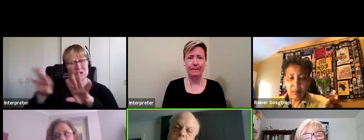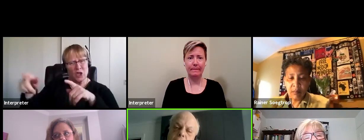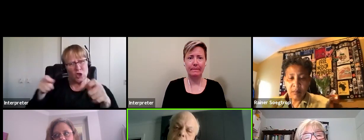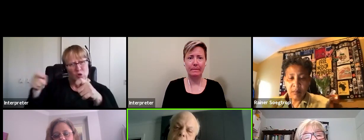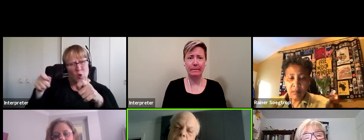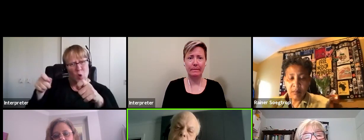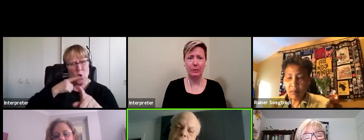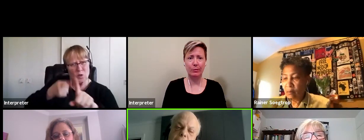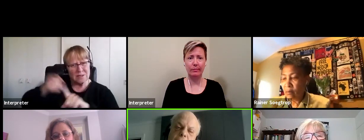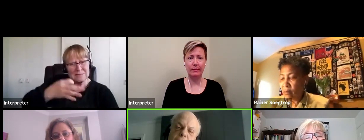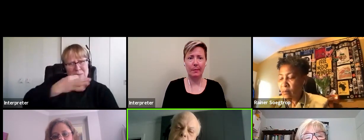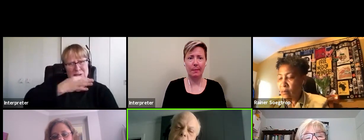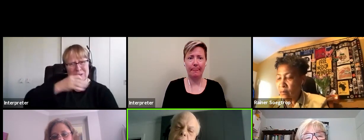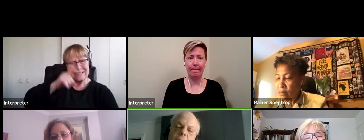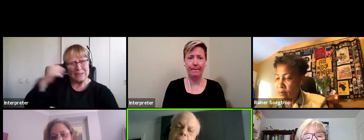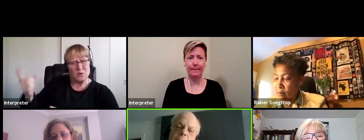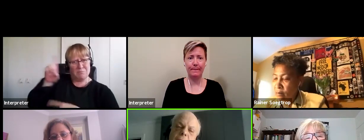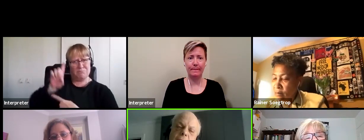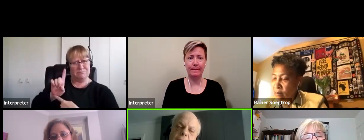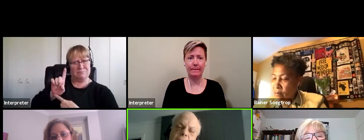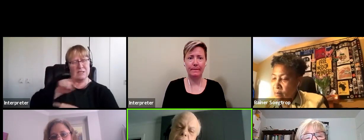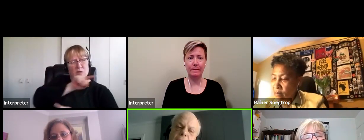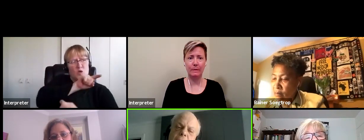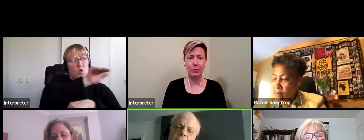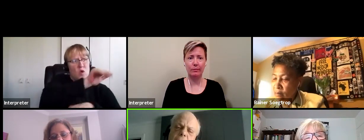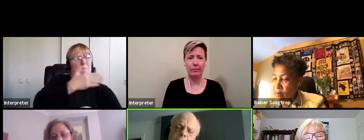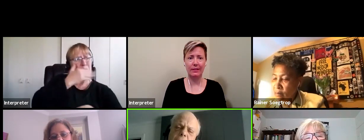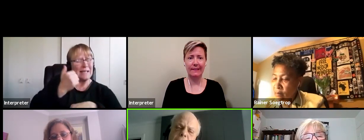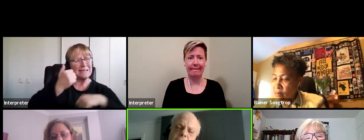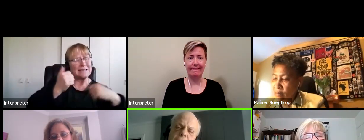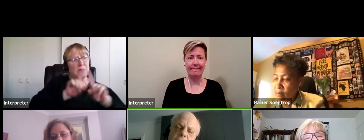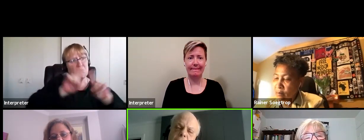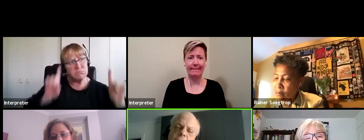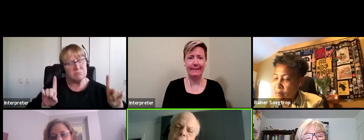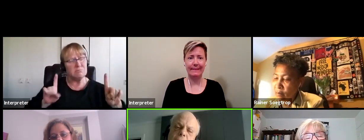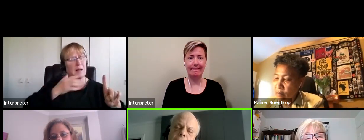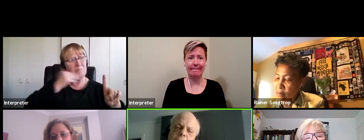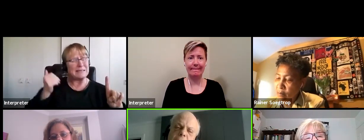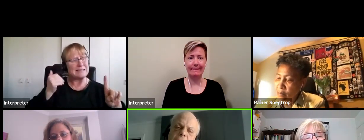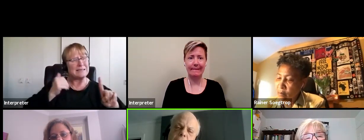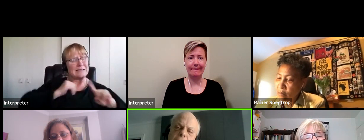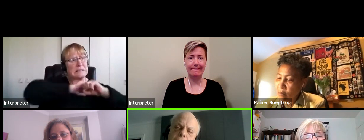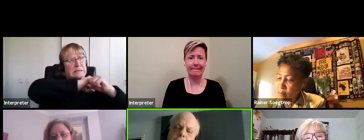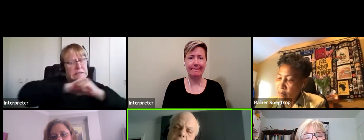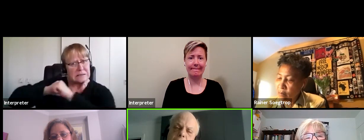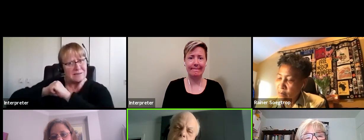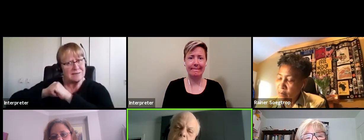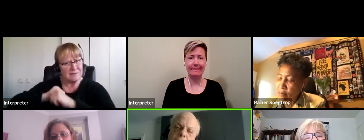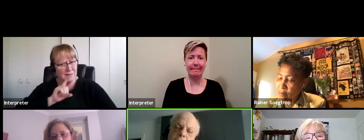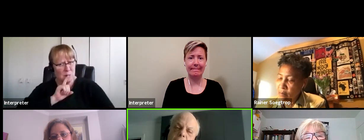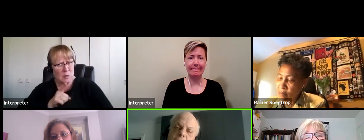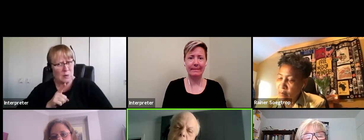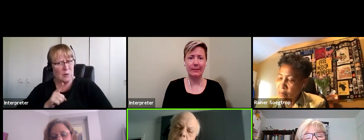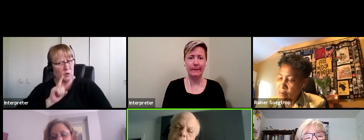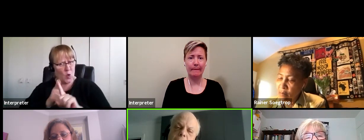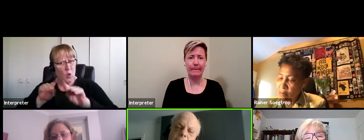homes and long-term care facilities Mhm. how to better isolate patients from Mhm. each other so they're not spreading